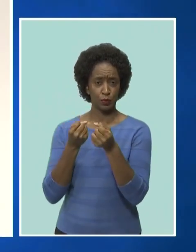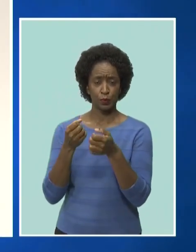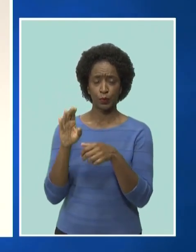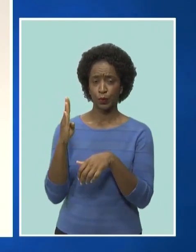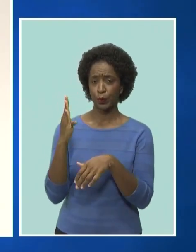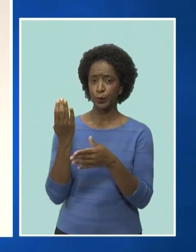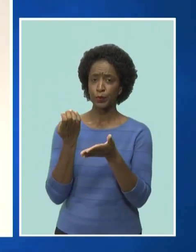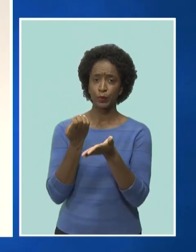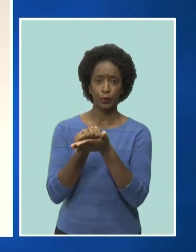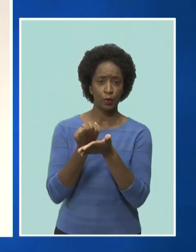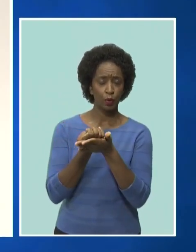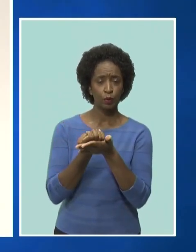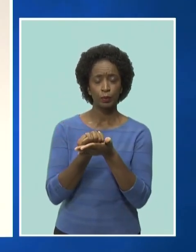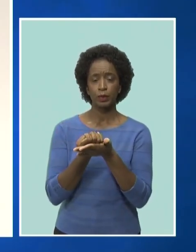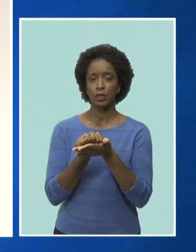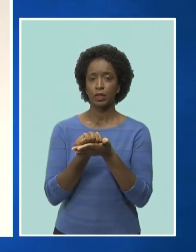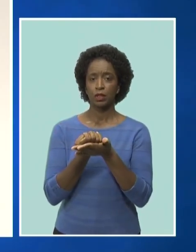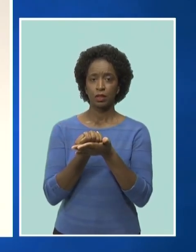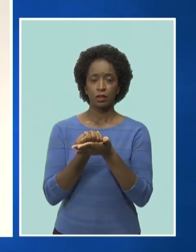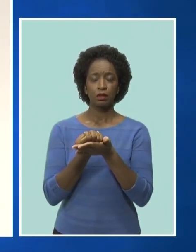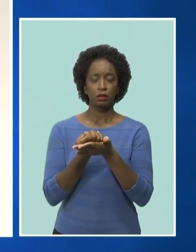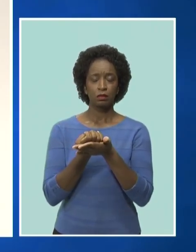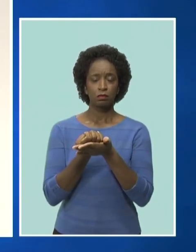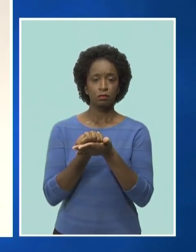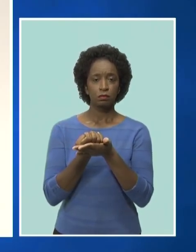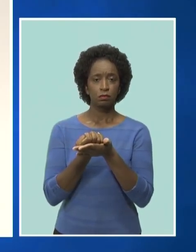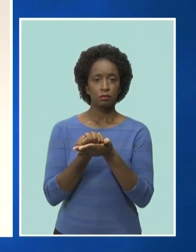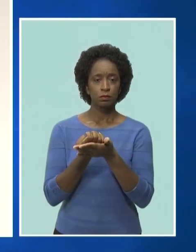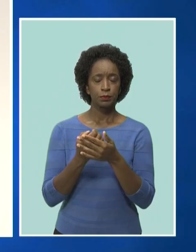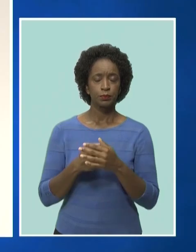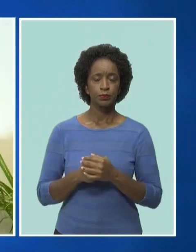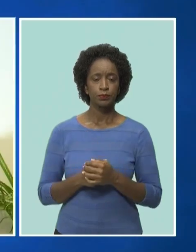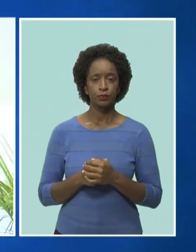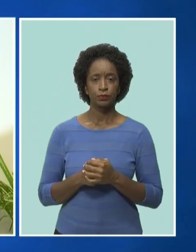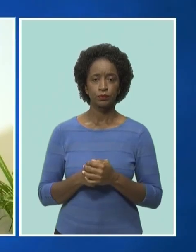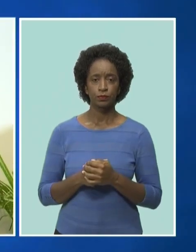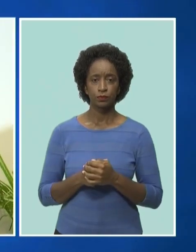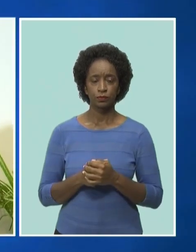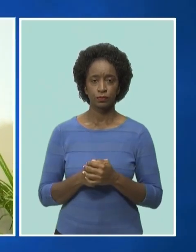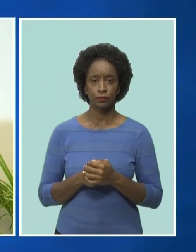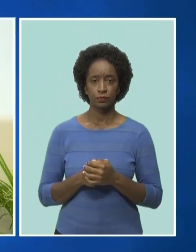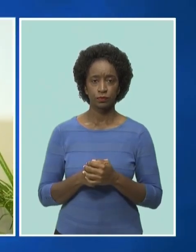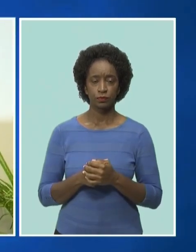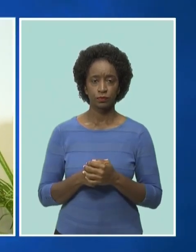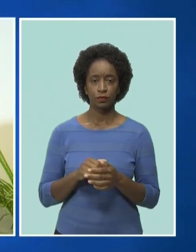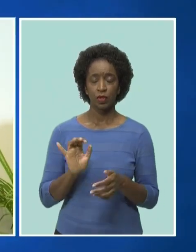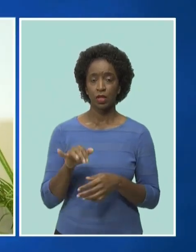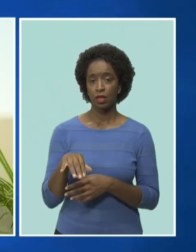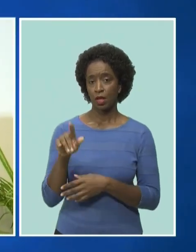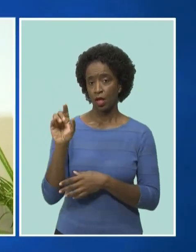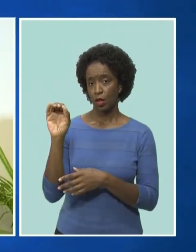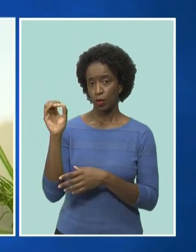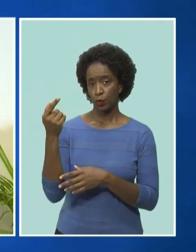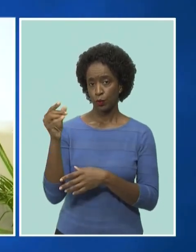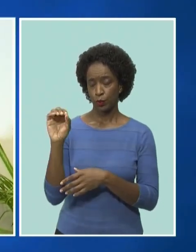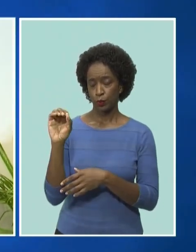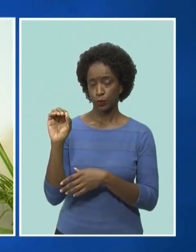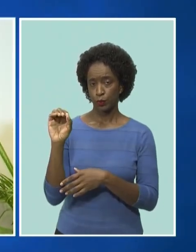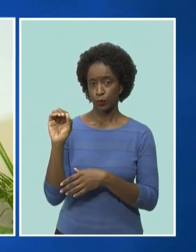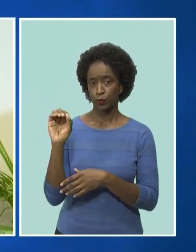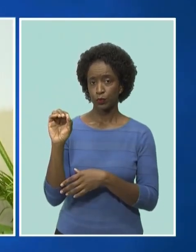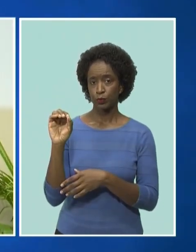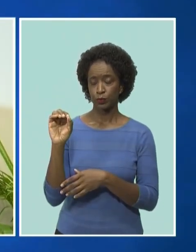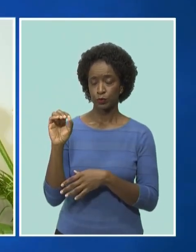ministry that we are put in, and we took that challenge on head on. The logo was unveiled before staff today,